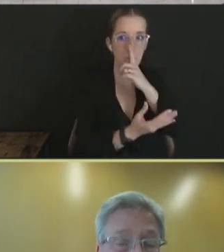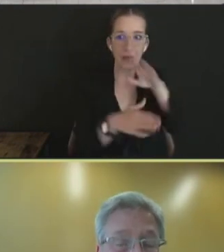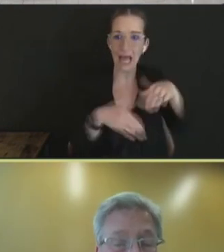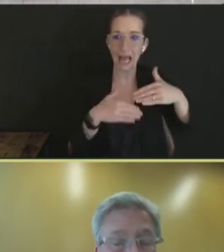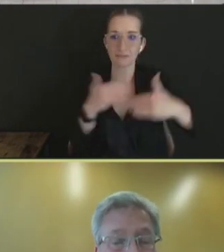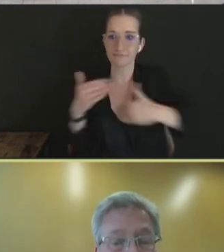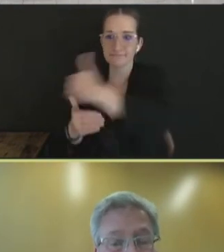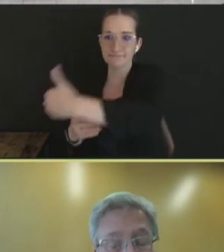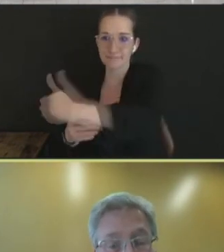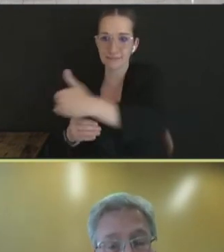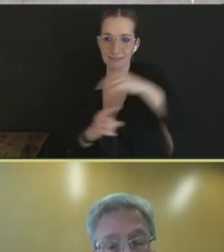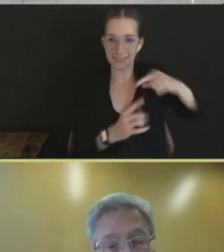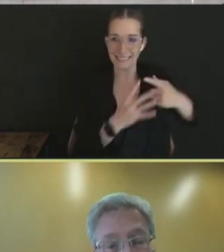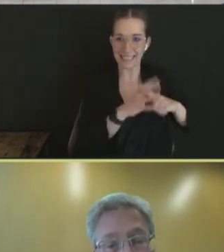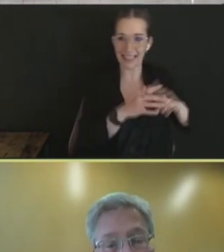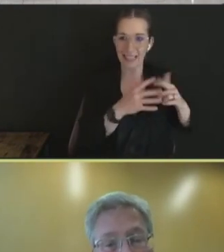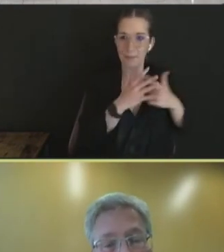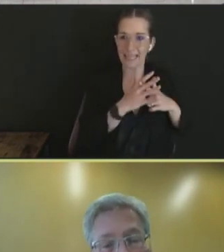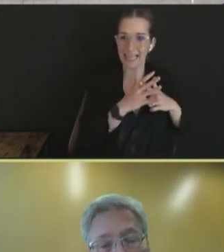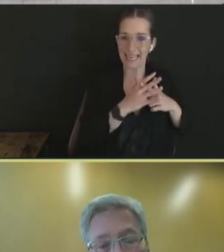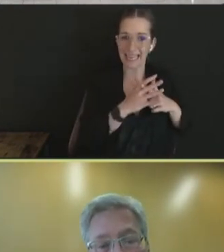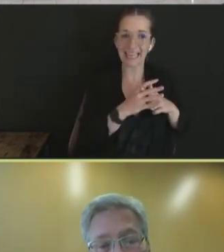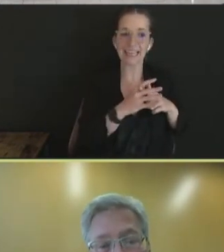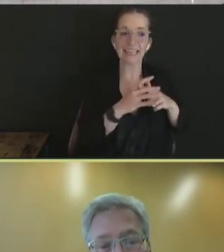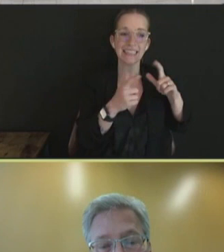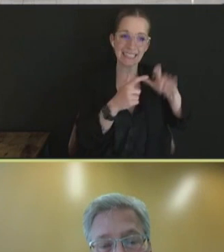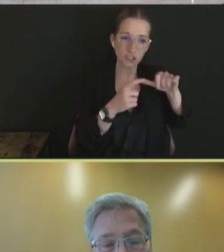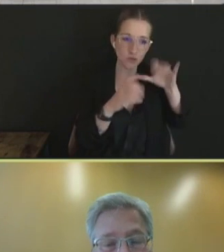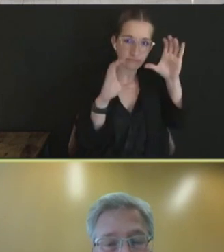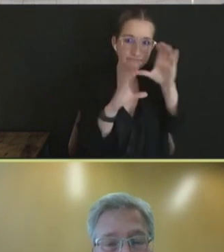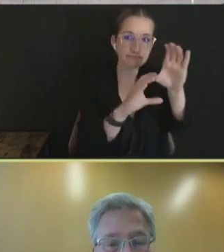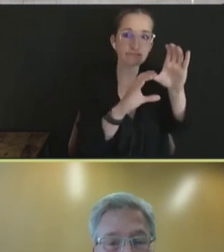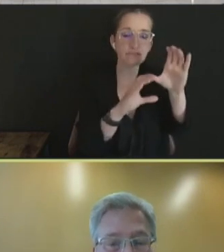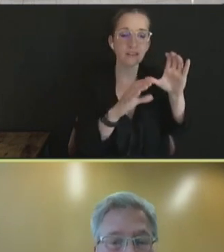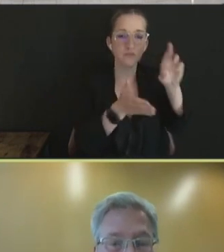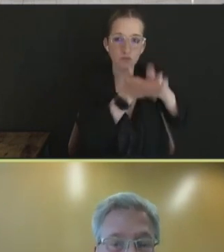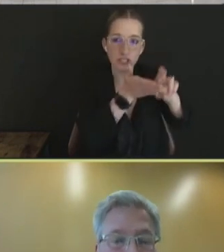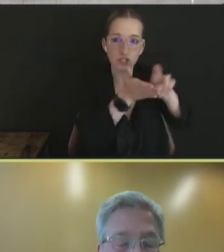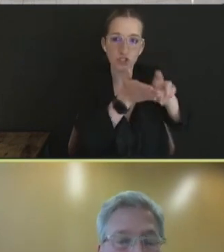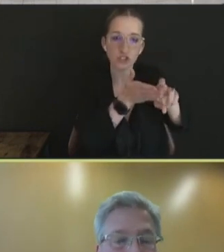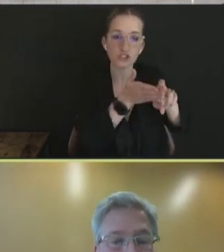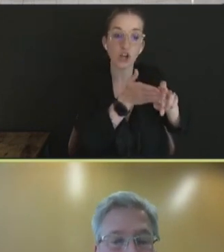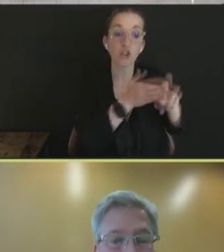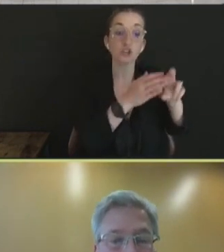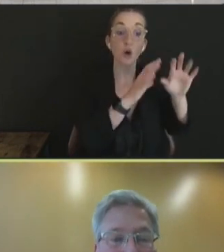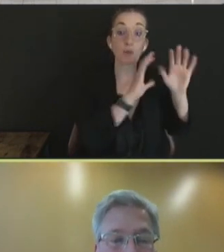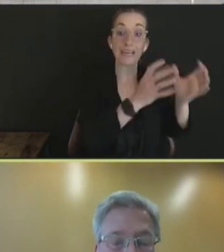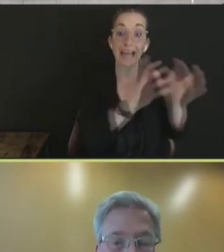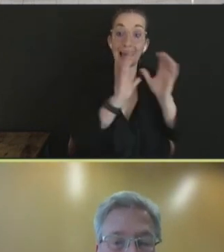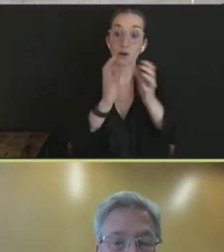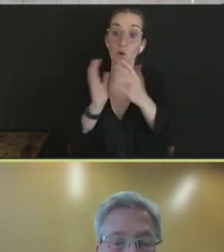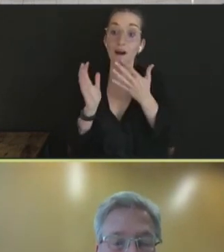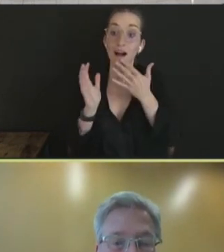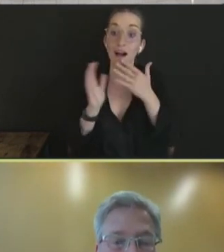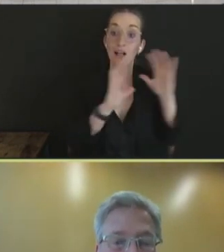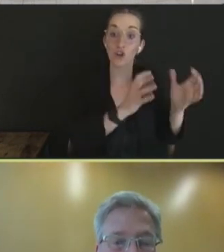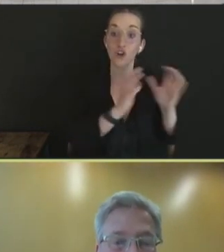as exploring alternatives. So these categories do create a very